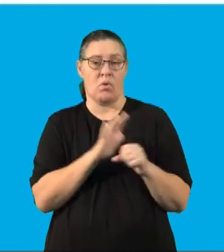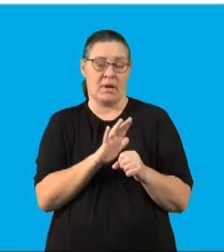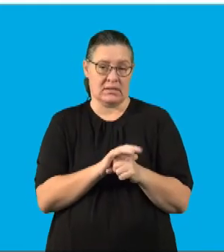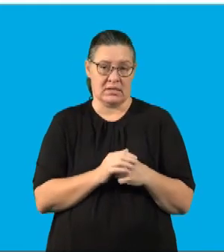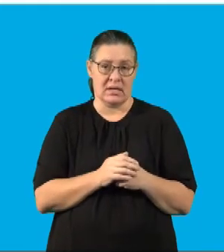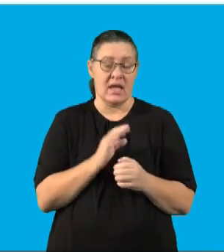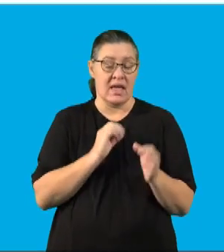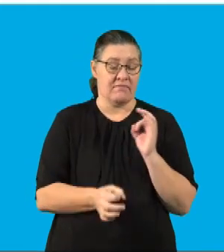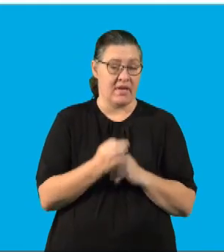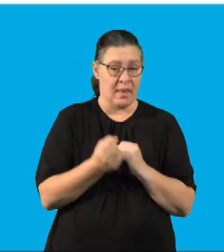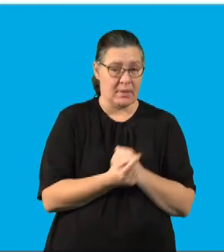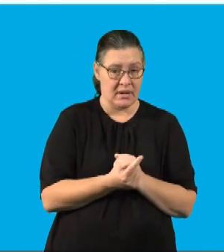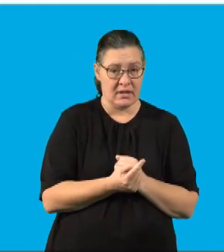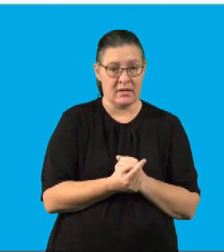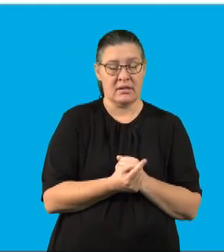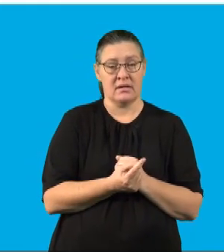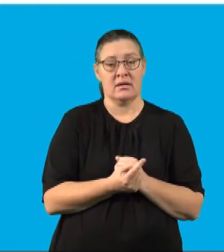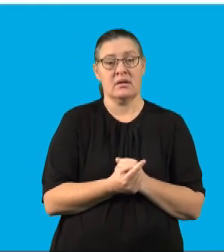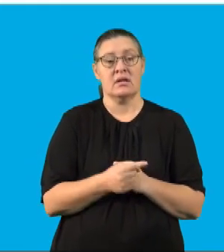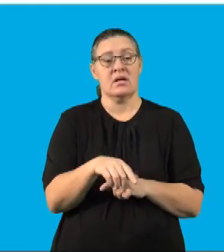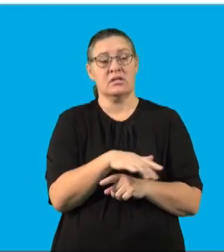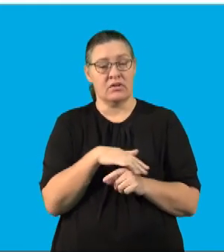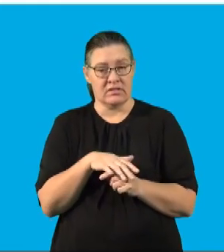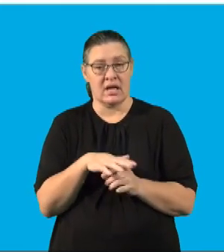substances are more compact. And when that happens, the